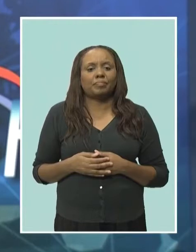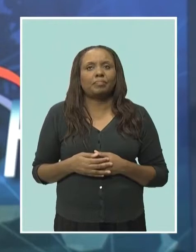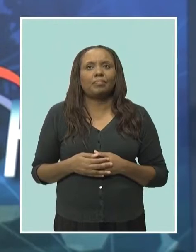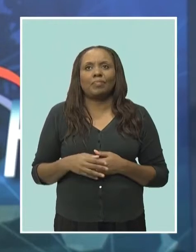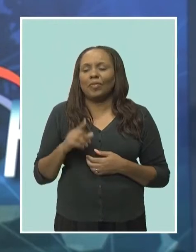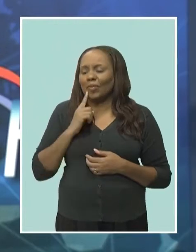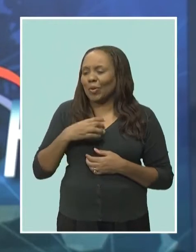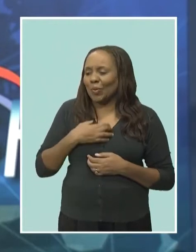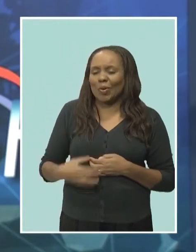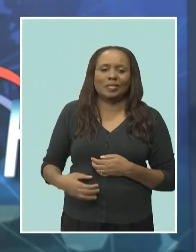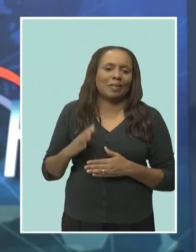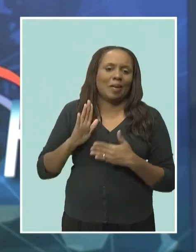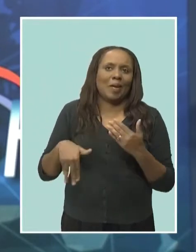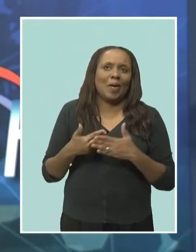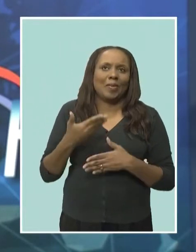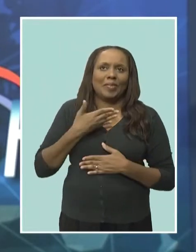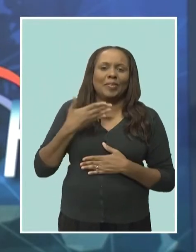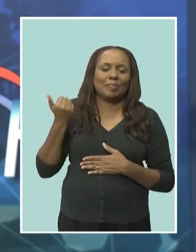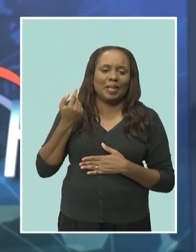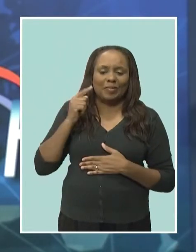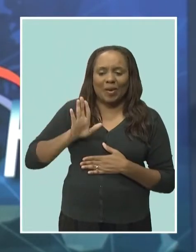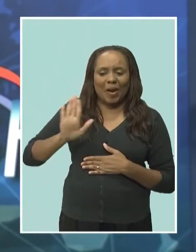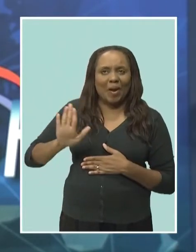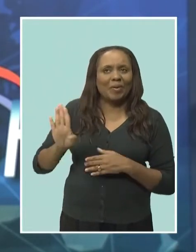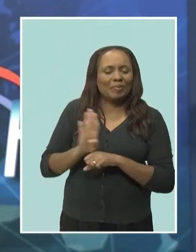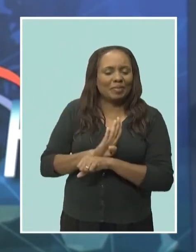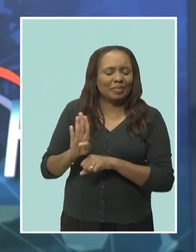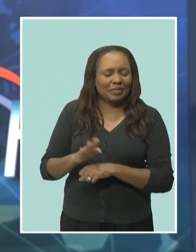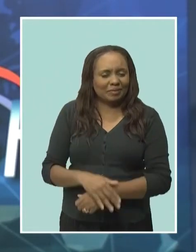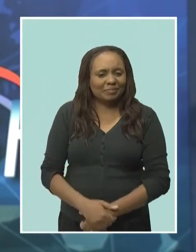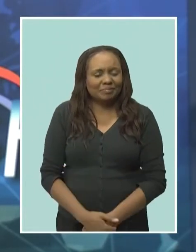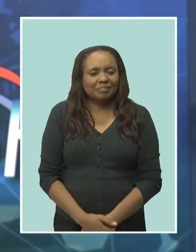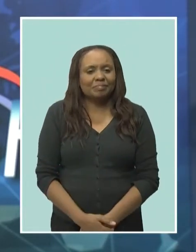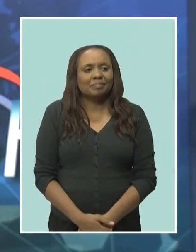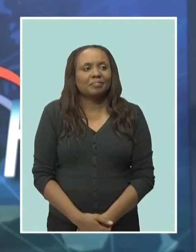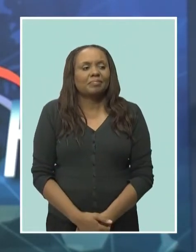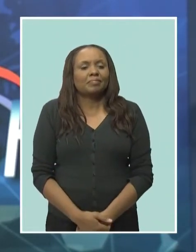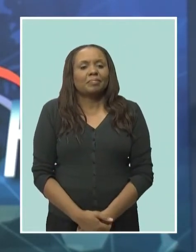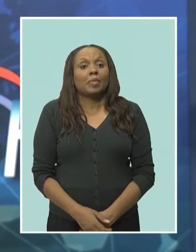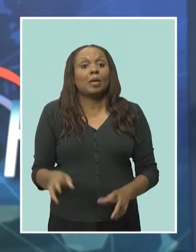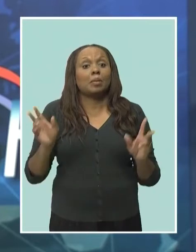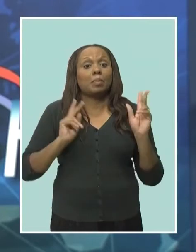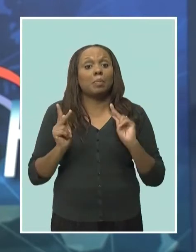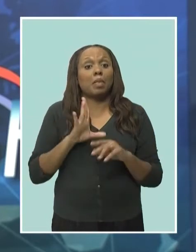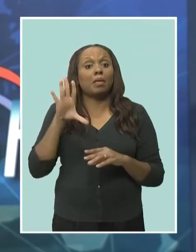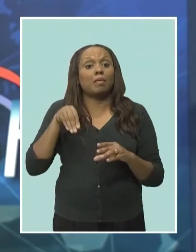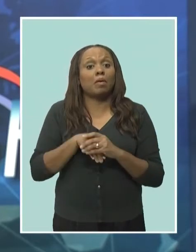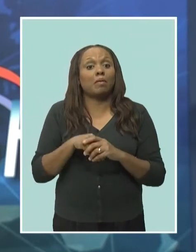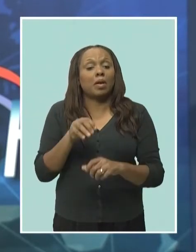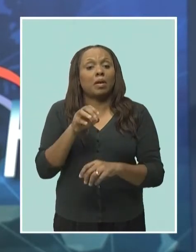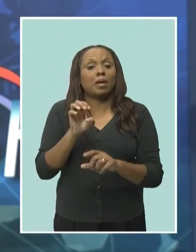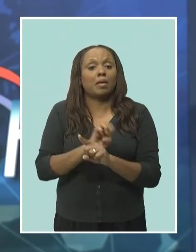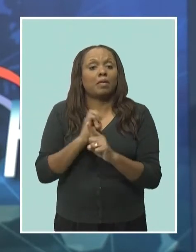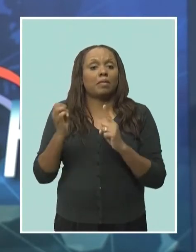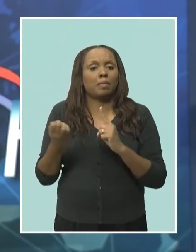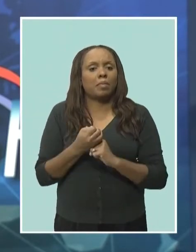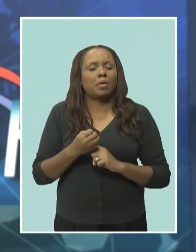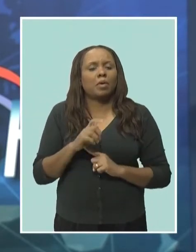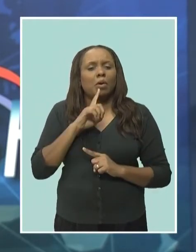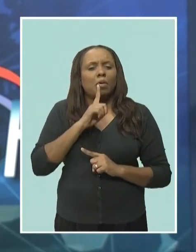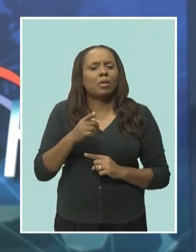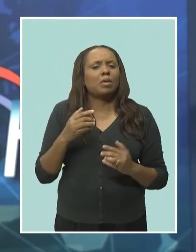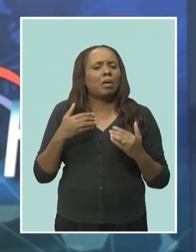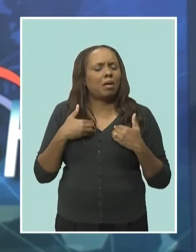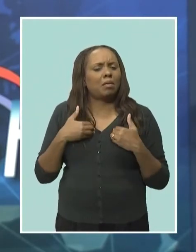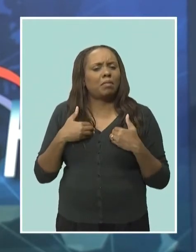Definitely wishing all the best for Odella and her business. Environmental officials are optimistic over 100,000